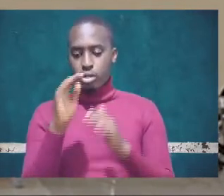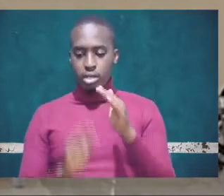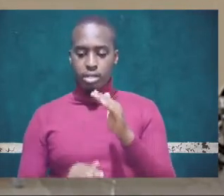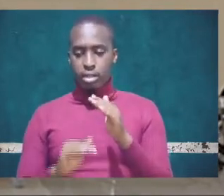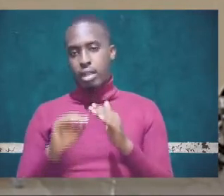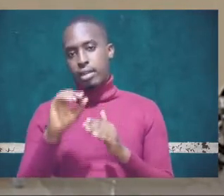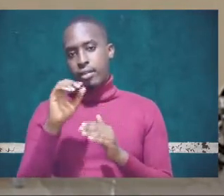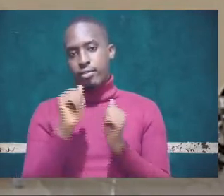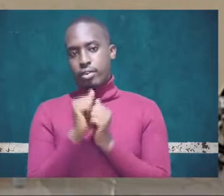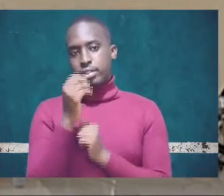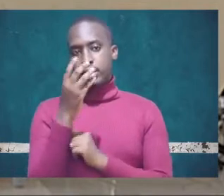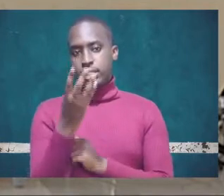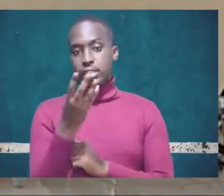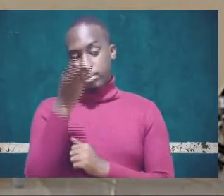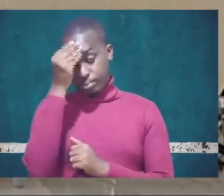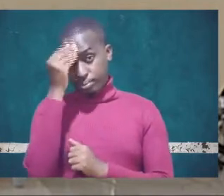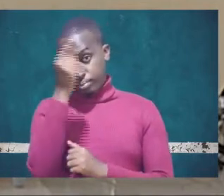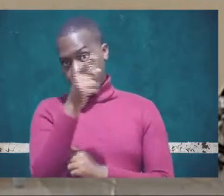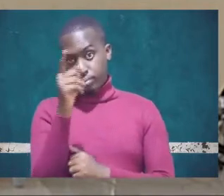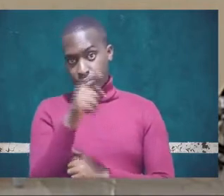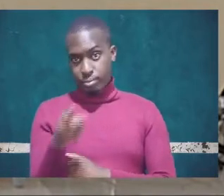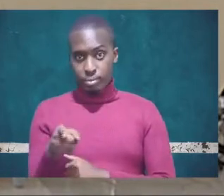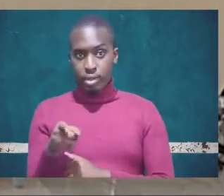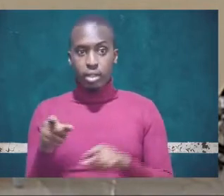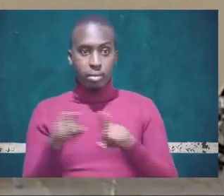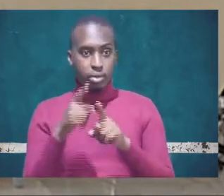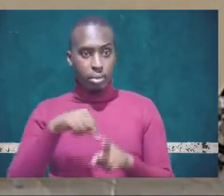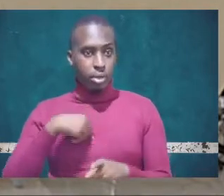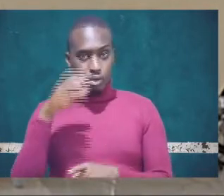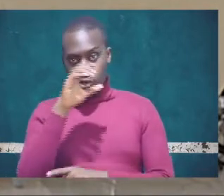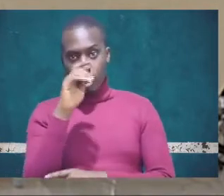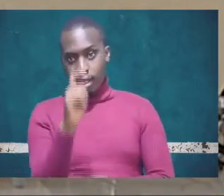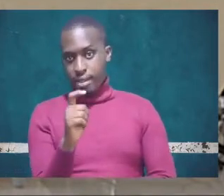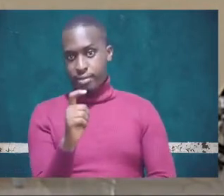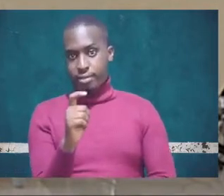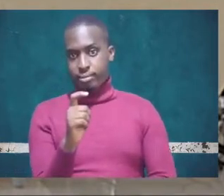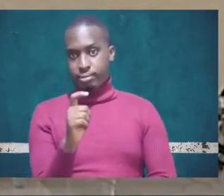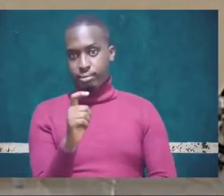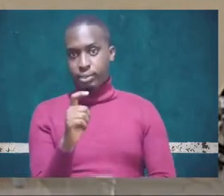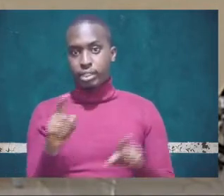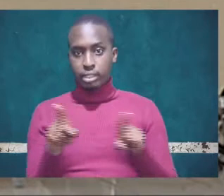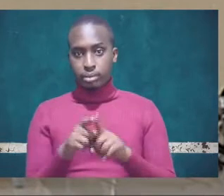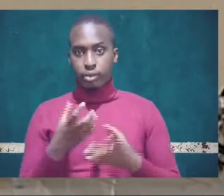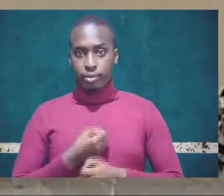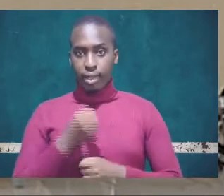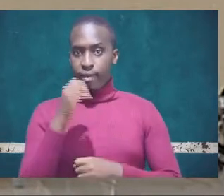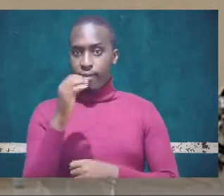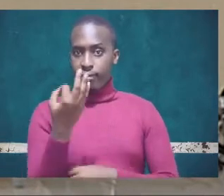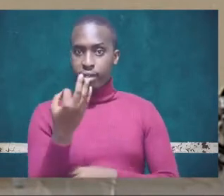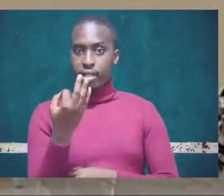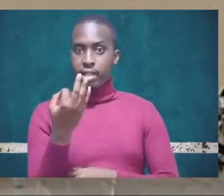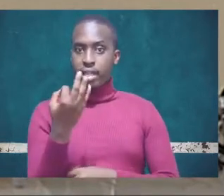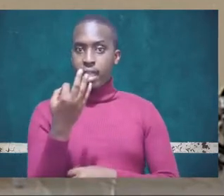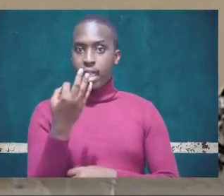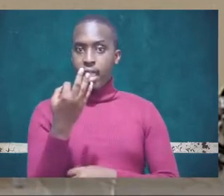14, we've learned these signs. We are going to solve for x. Now we have 3x. You